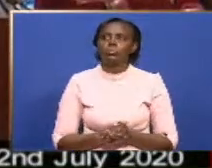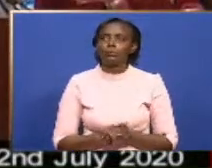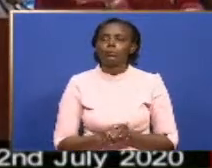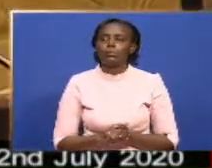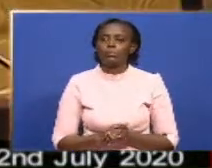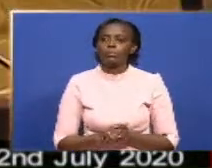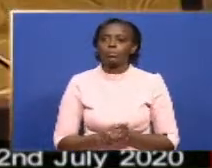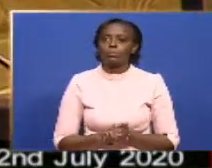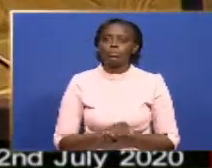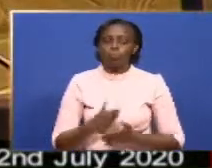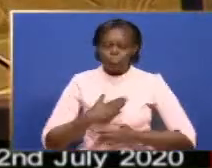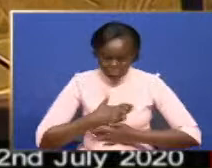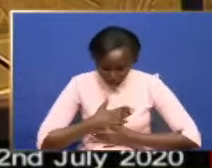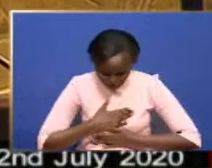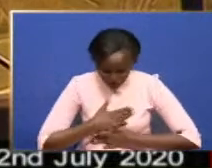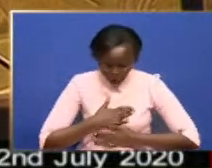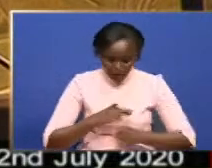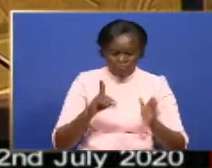Dr. Makali?